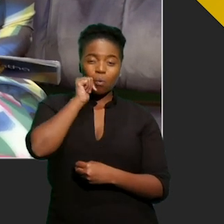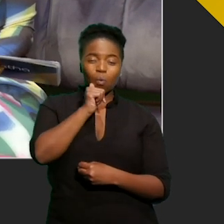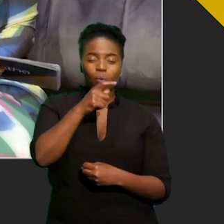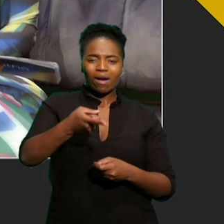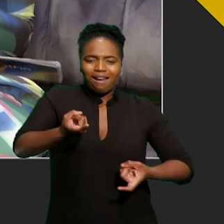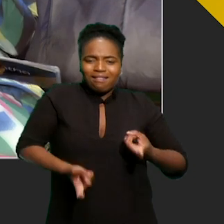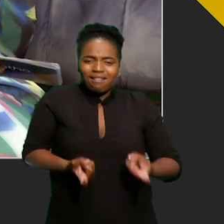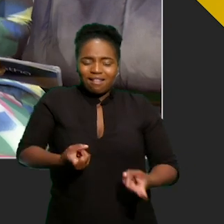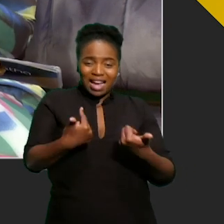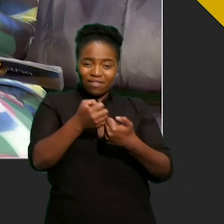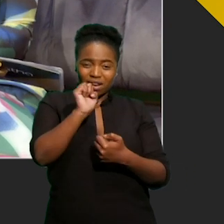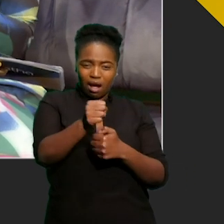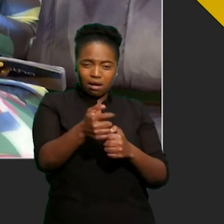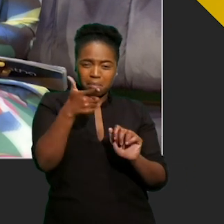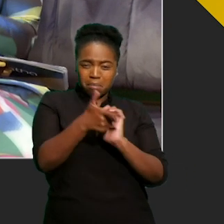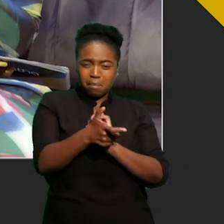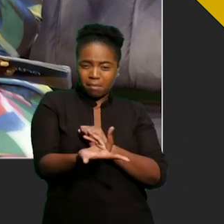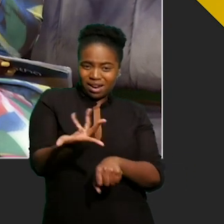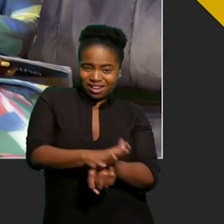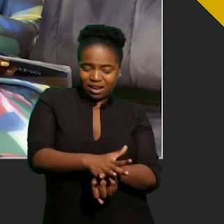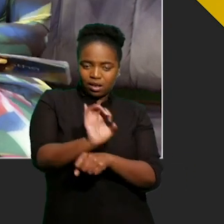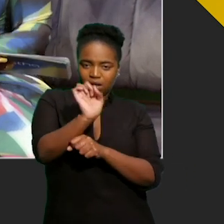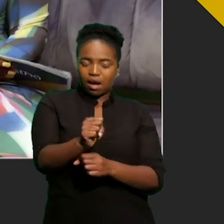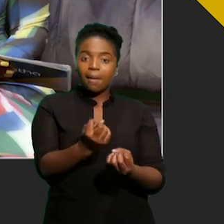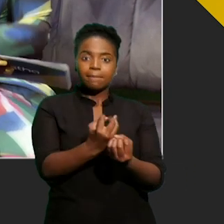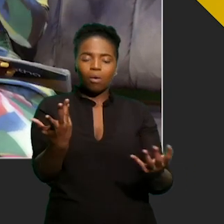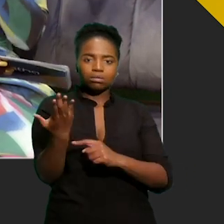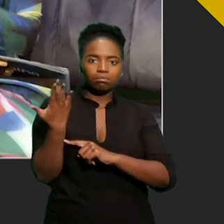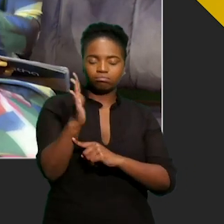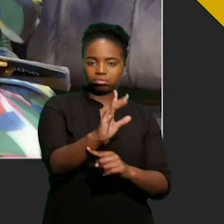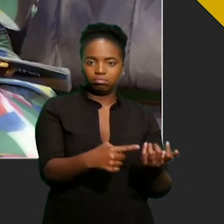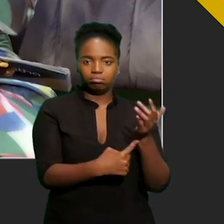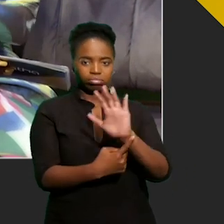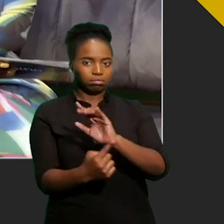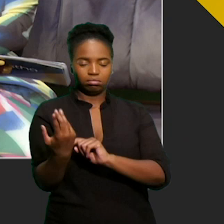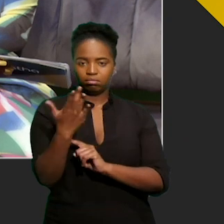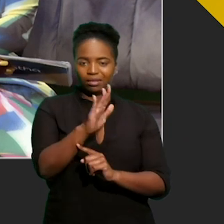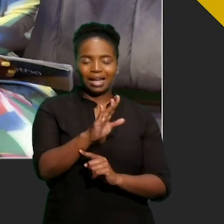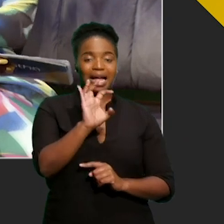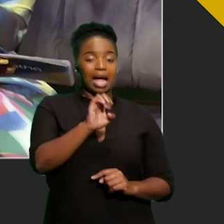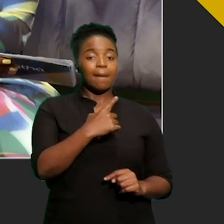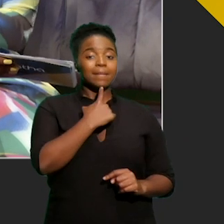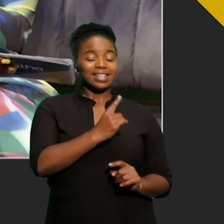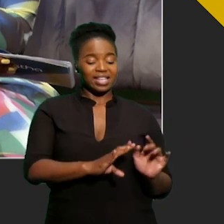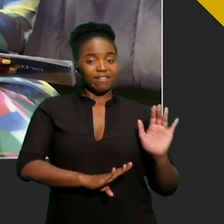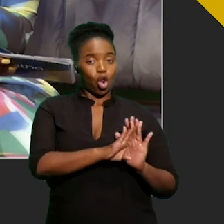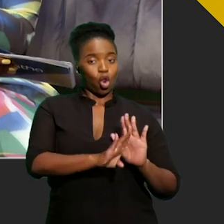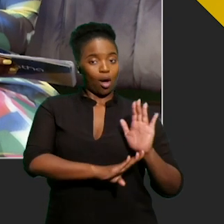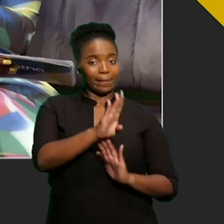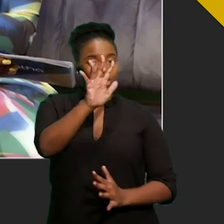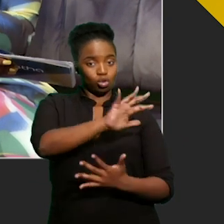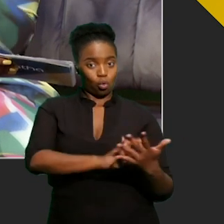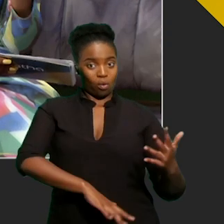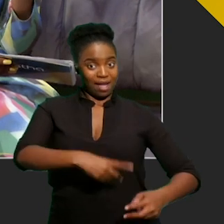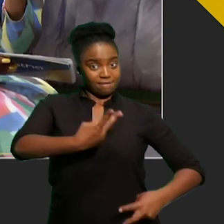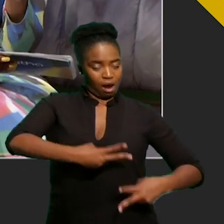tlhoka fetse, and in most of the major stories or the reporting you saw developing story. So re nyako tshiba le khone nako